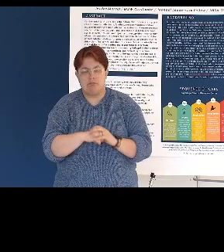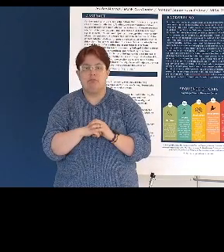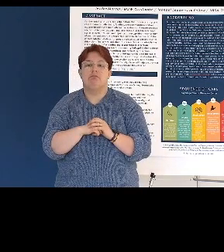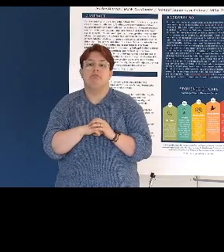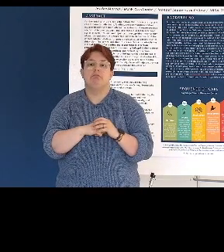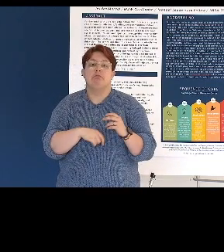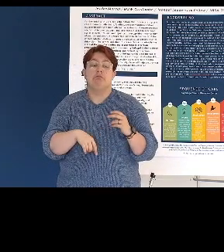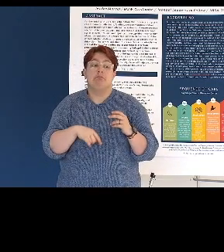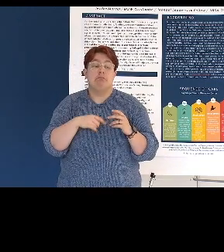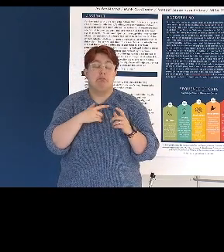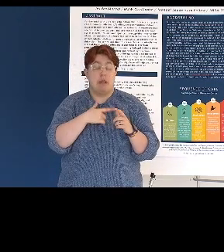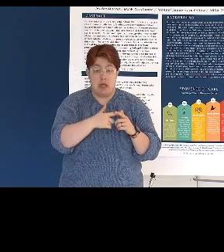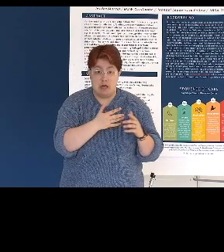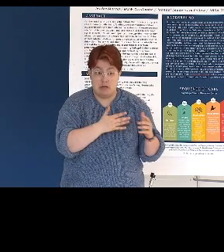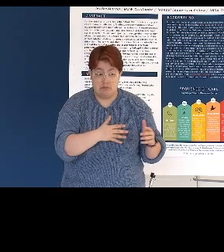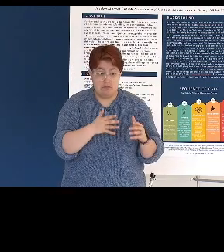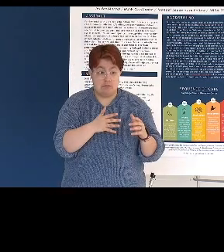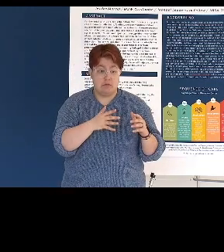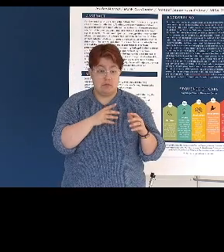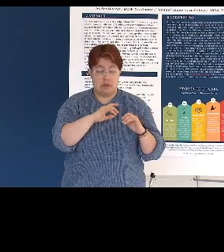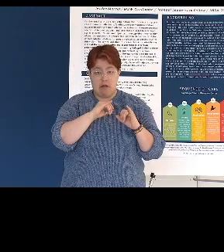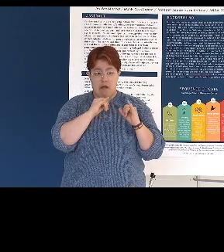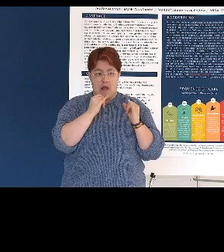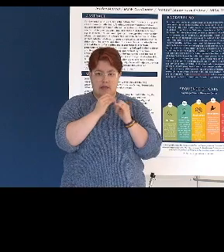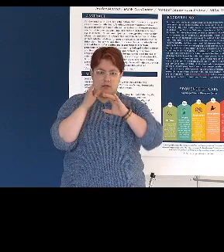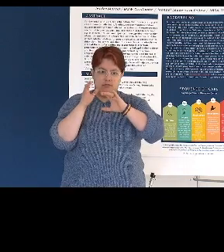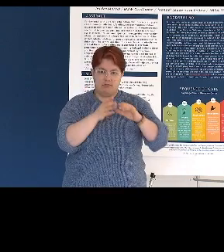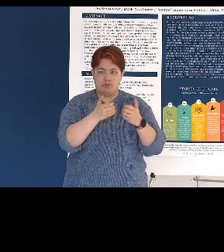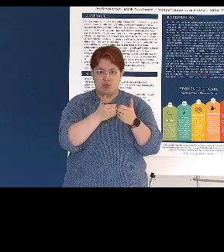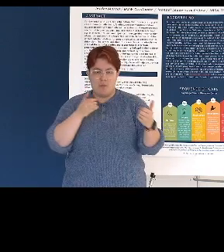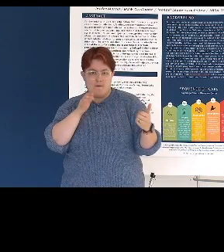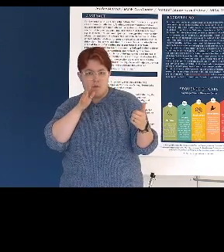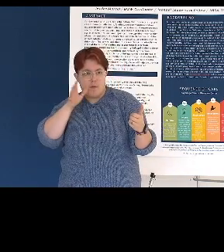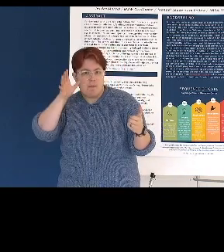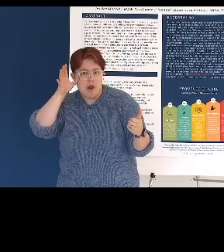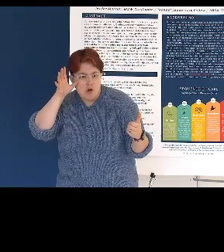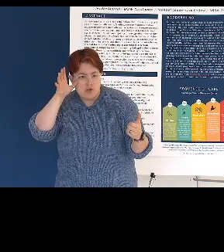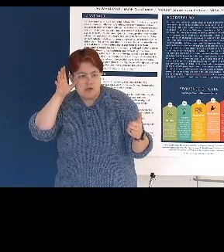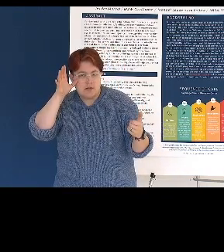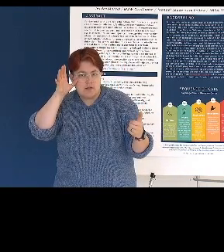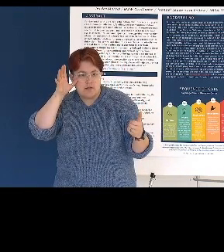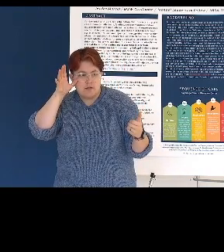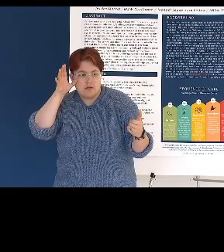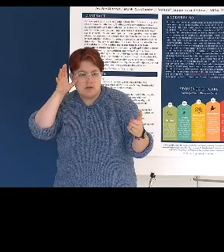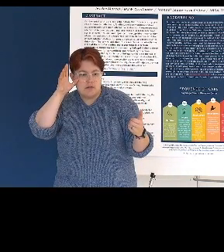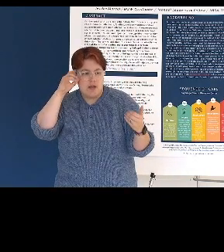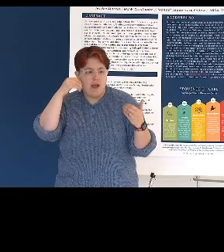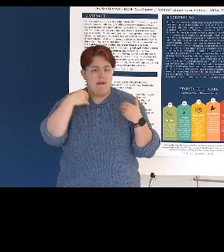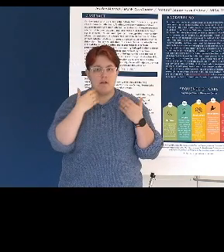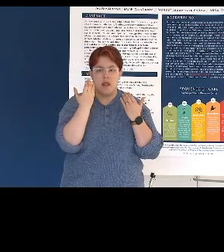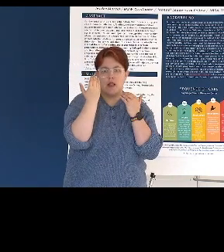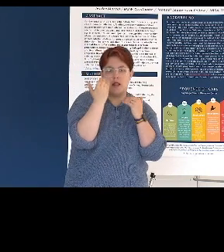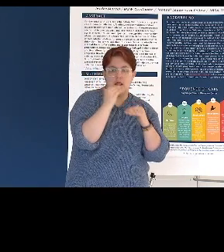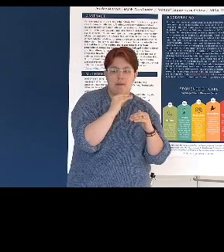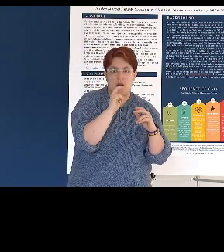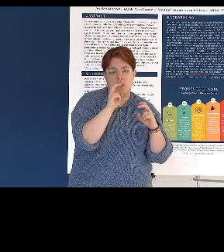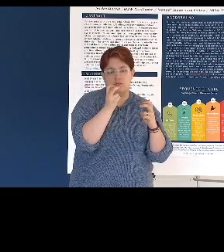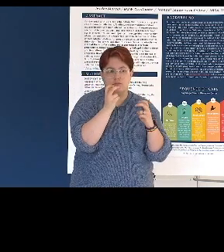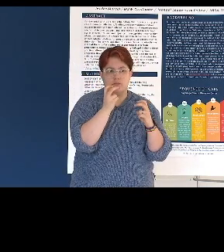Then, when these students are isolated from their parents and have limited after-school